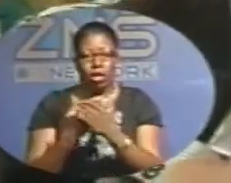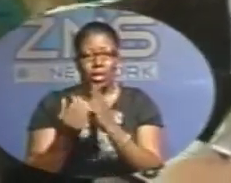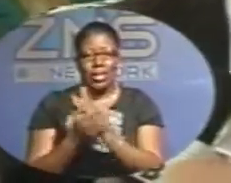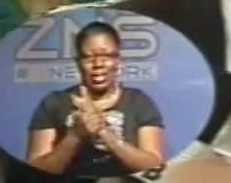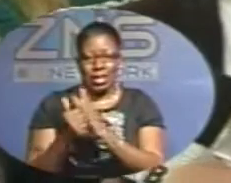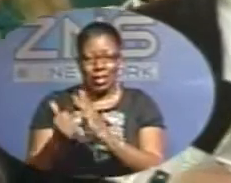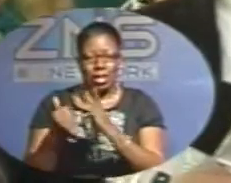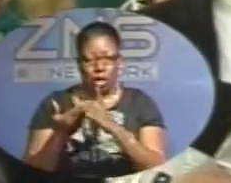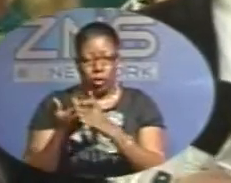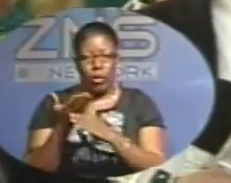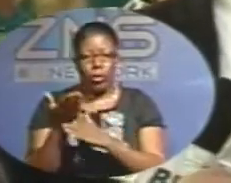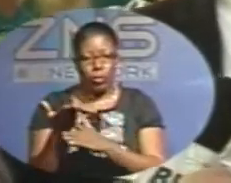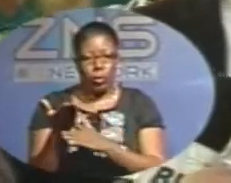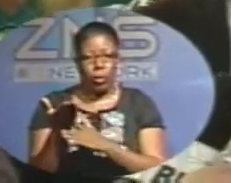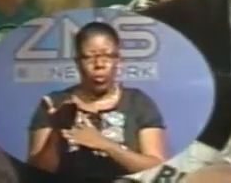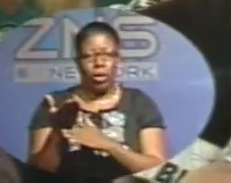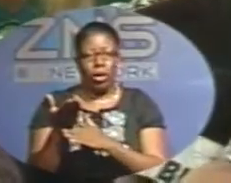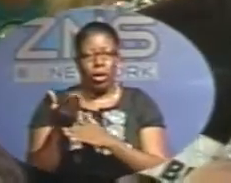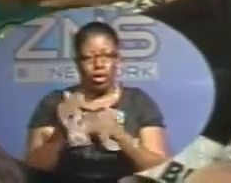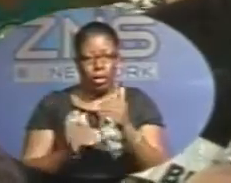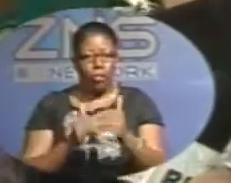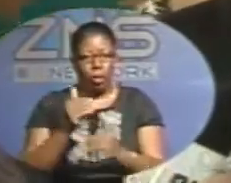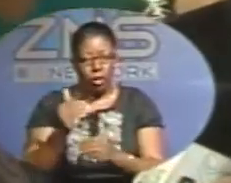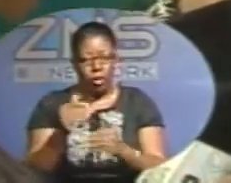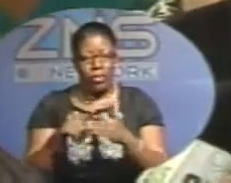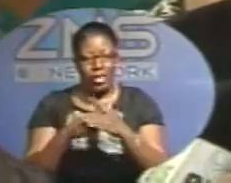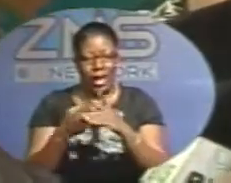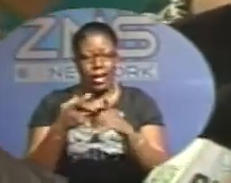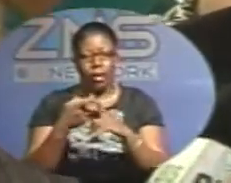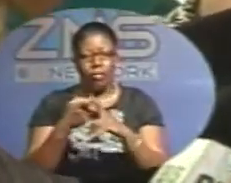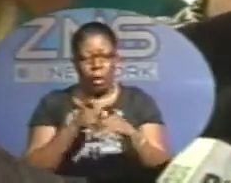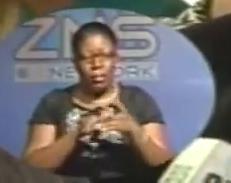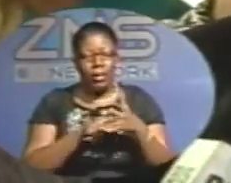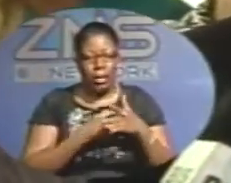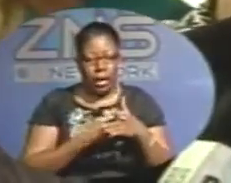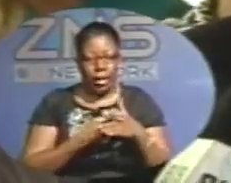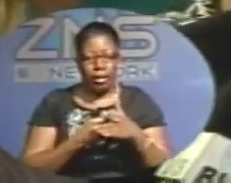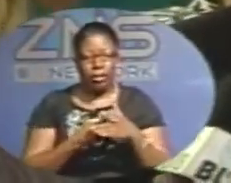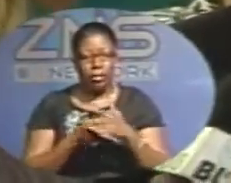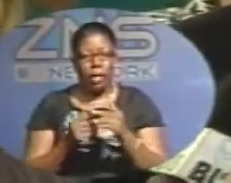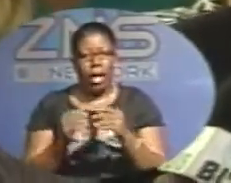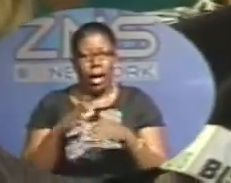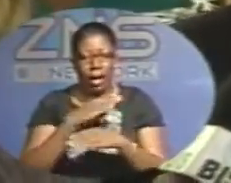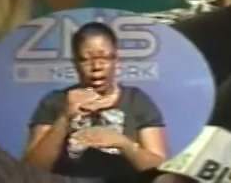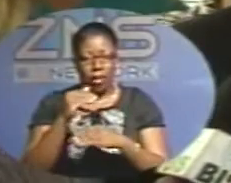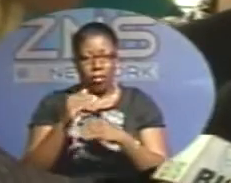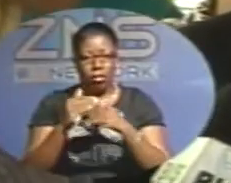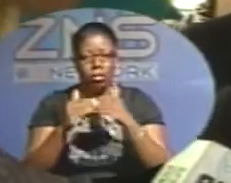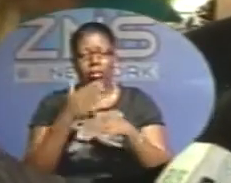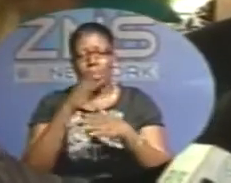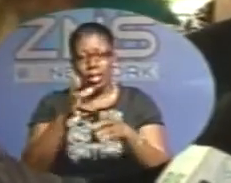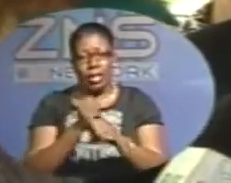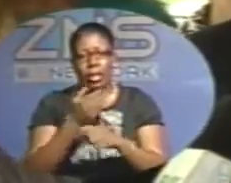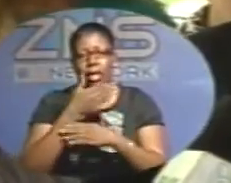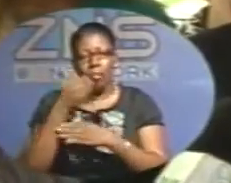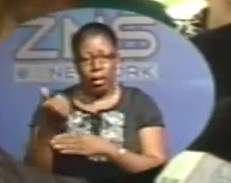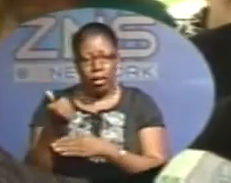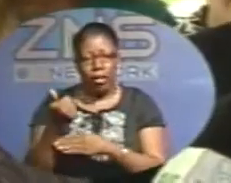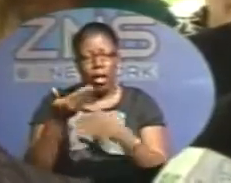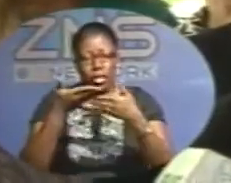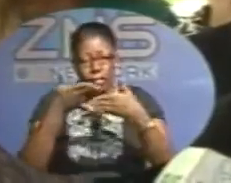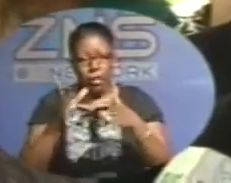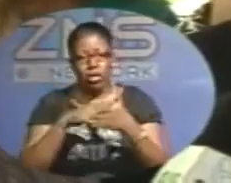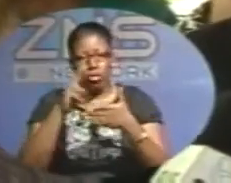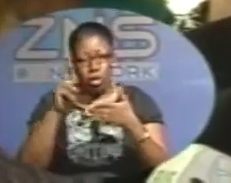and going through the entire process of starting from scratch and building up. And the finished result speaks for